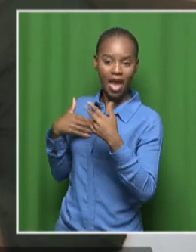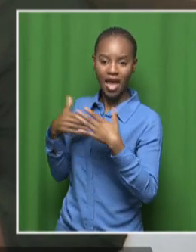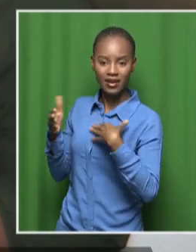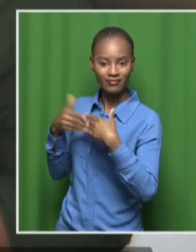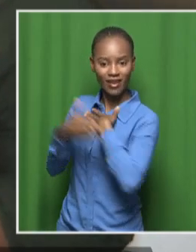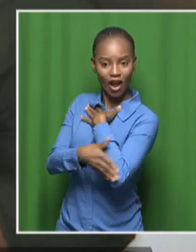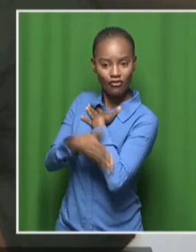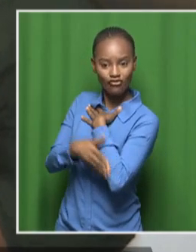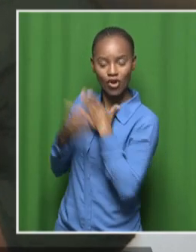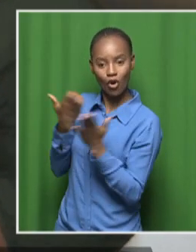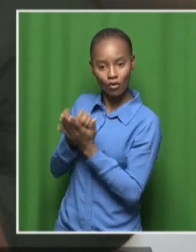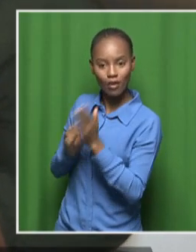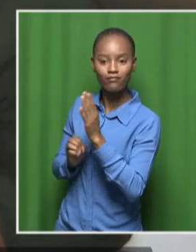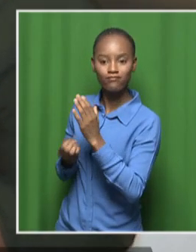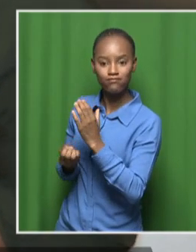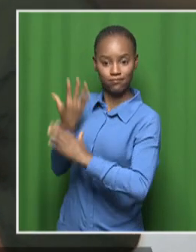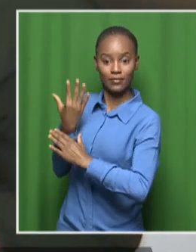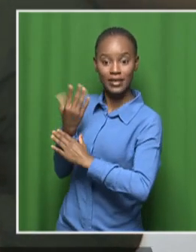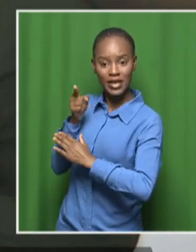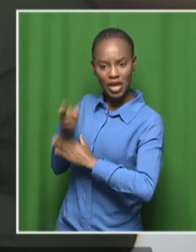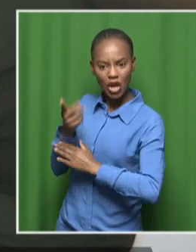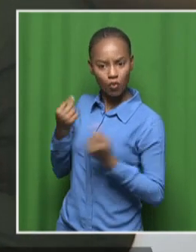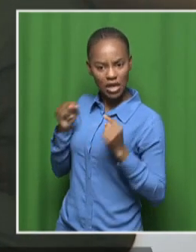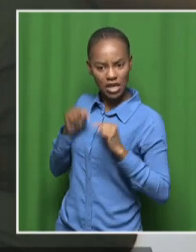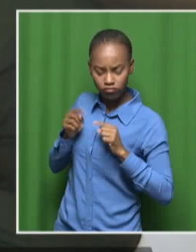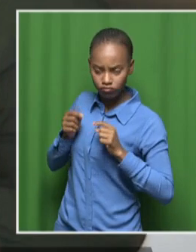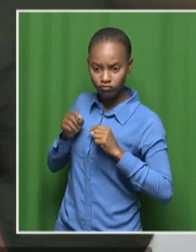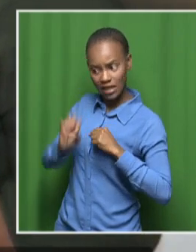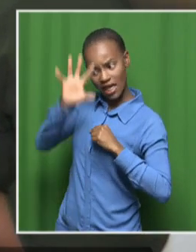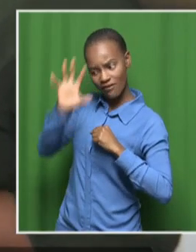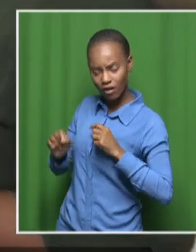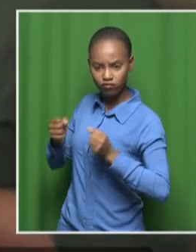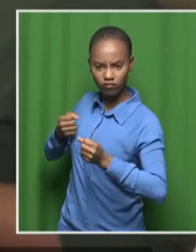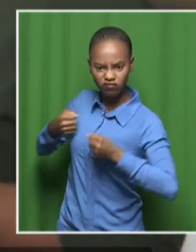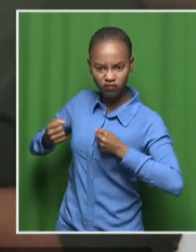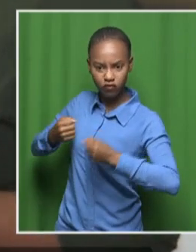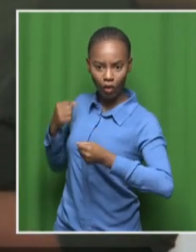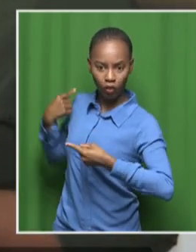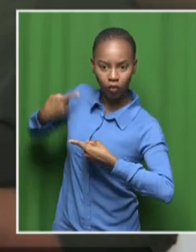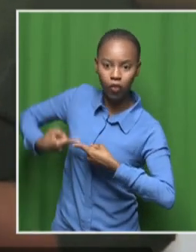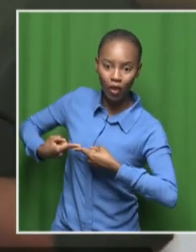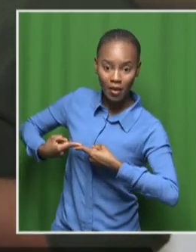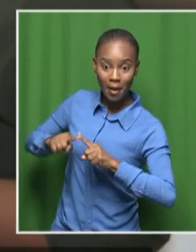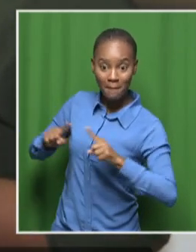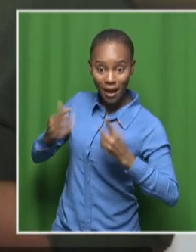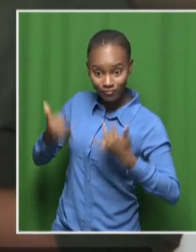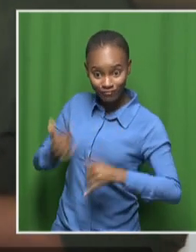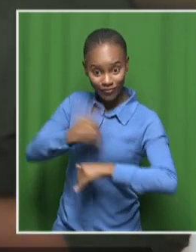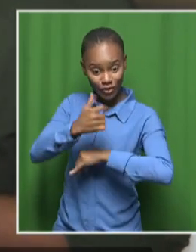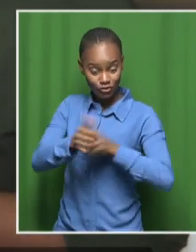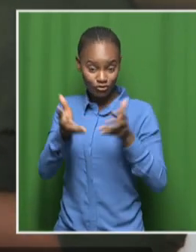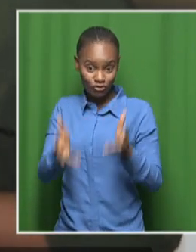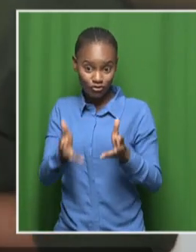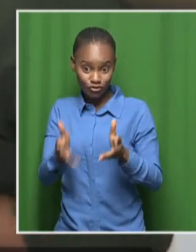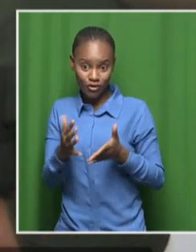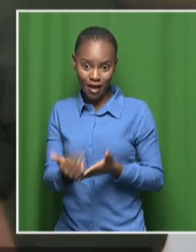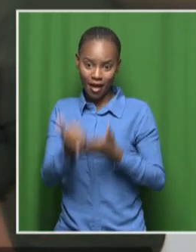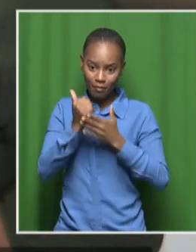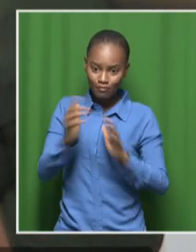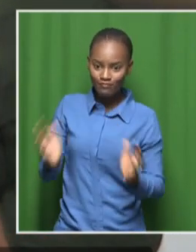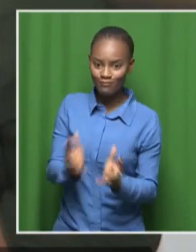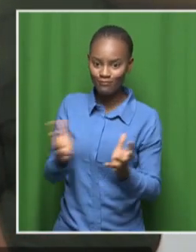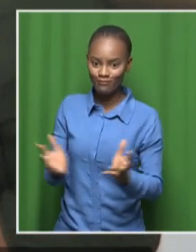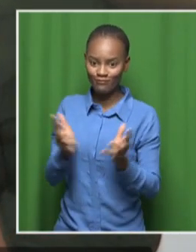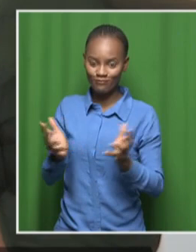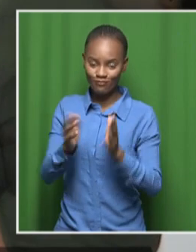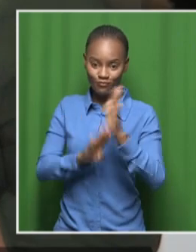kickstart our economy. We've been struggling with that for a while, Eustace. But of course, an event like this is meant to propel that sort of